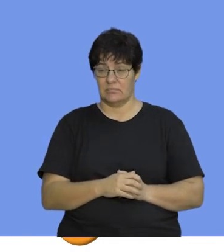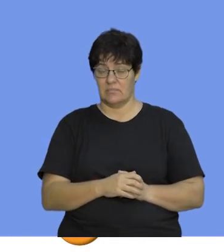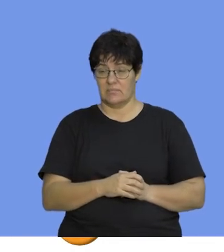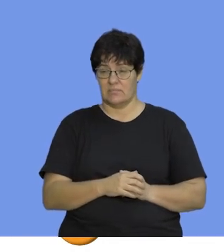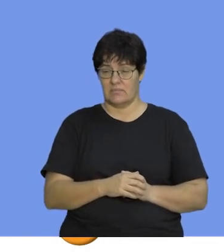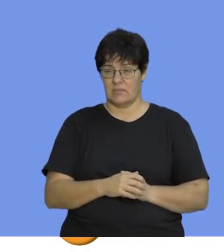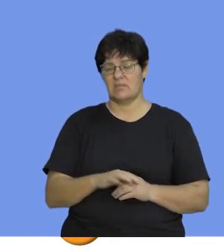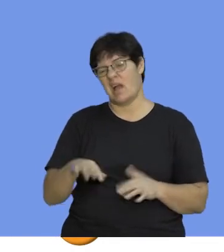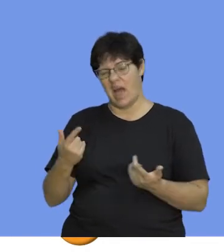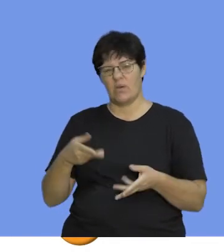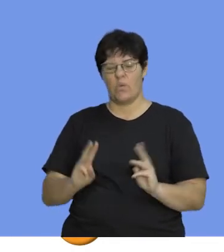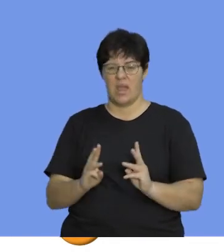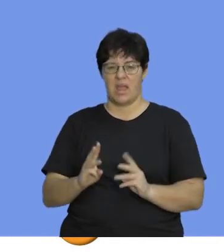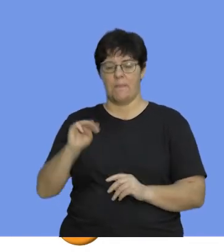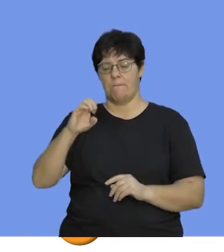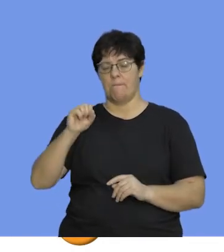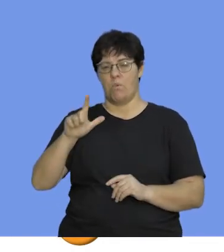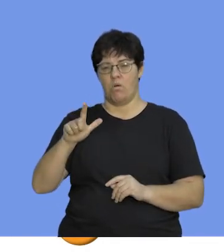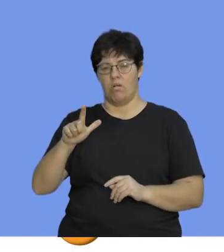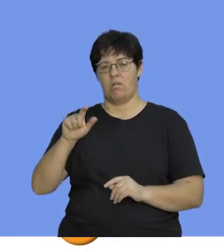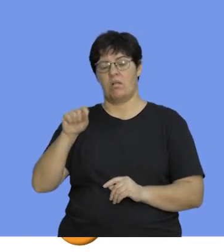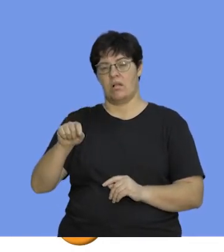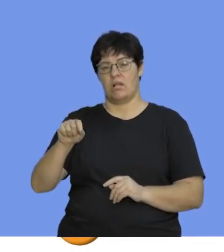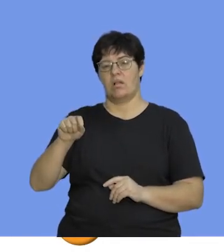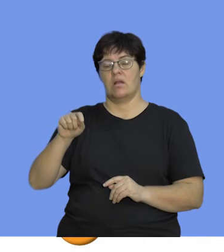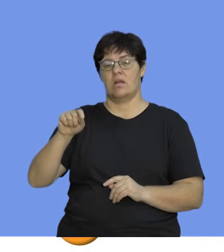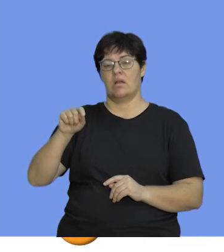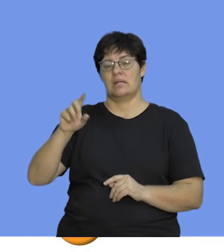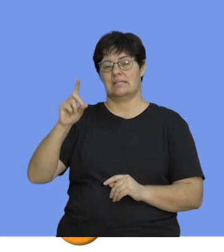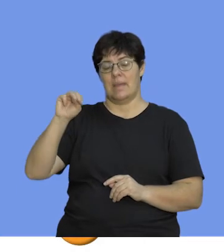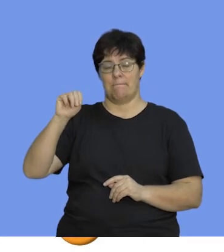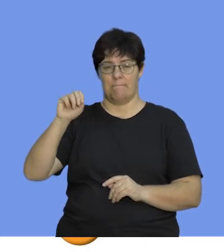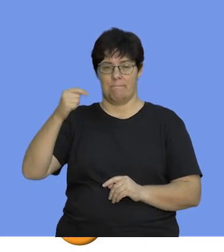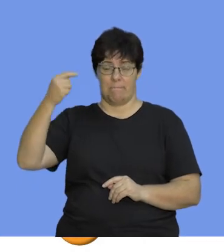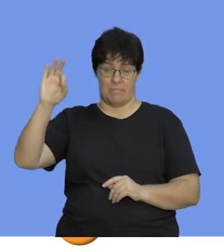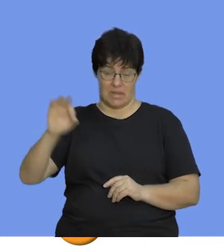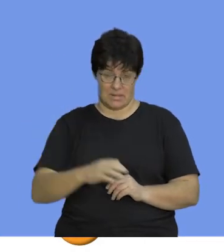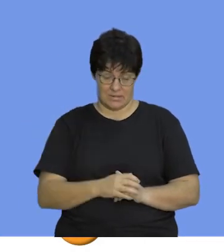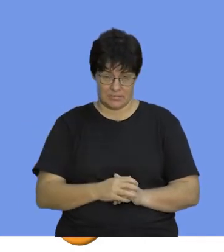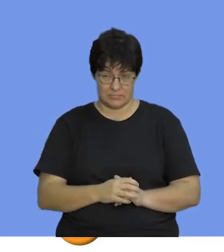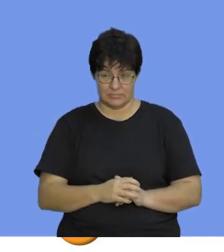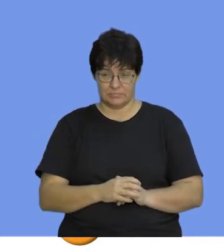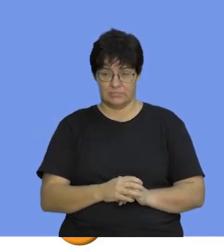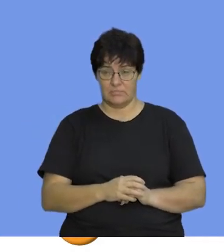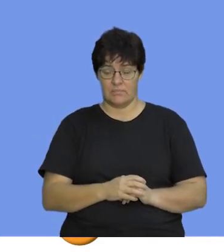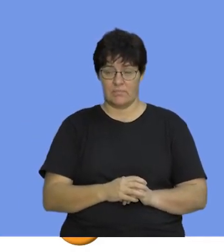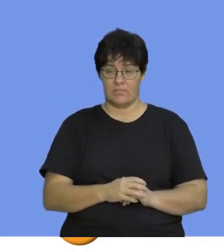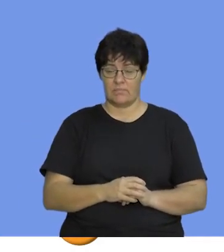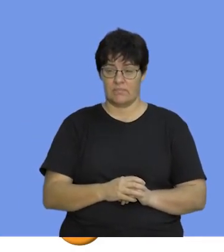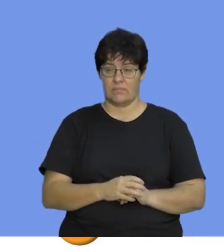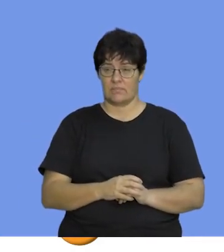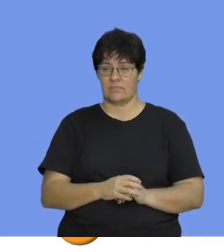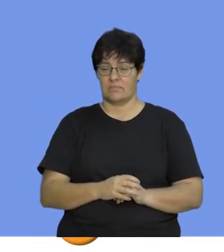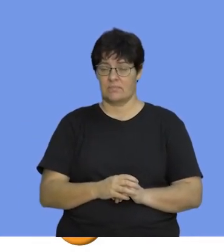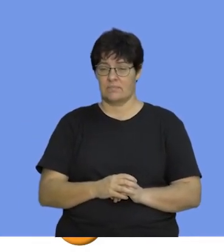is a cubic decimeter. So this is another way of saying moles per cubic decimeter. So our concentration, if we can quickly go